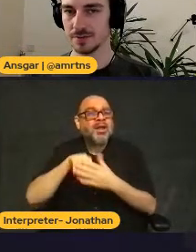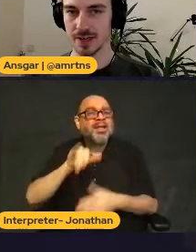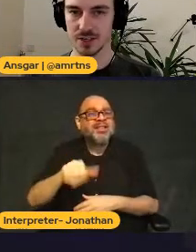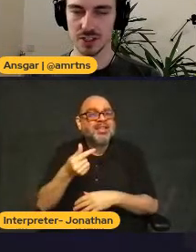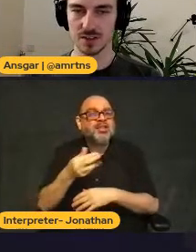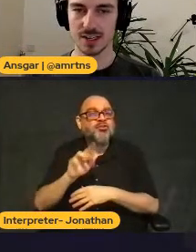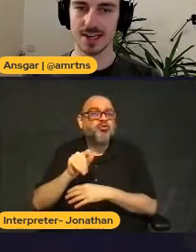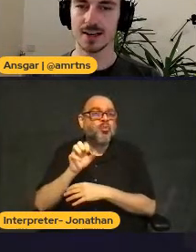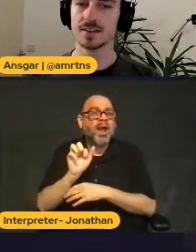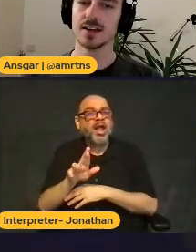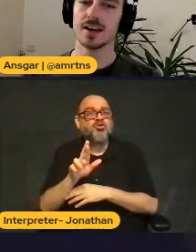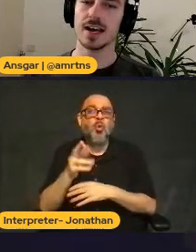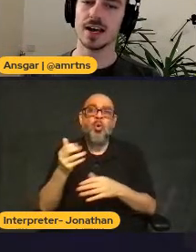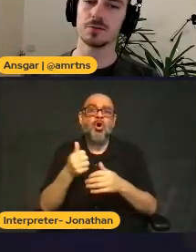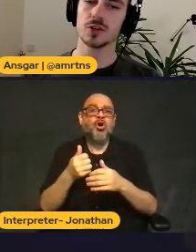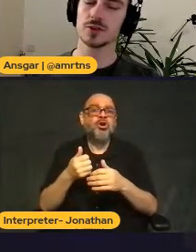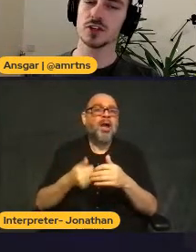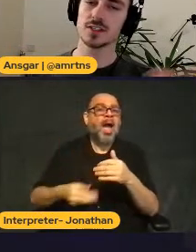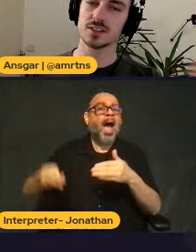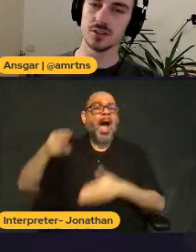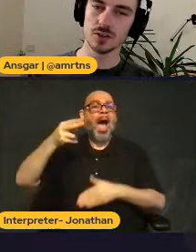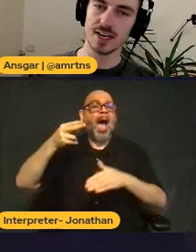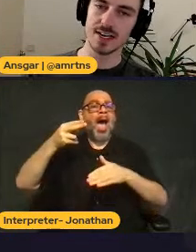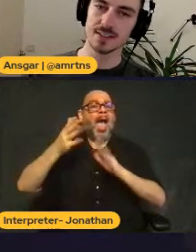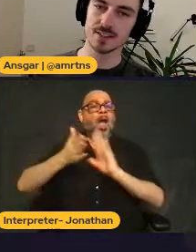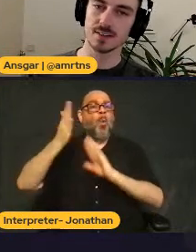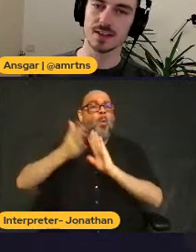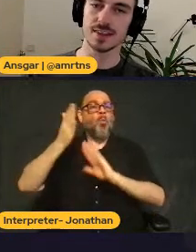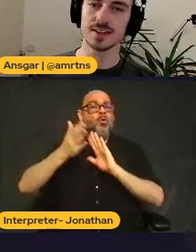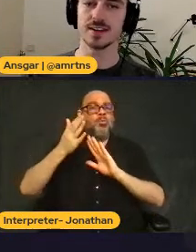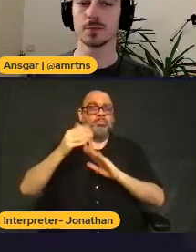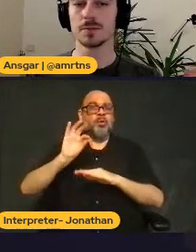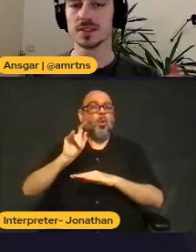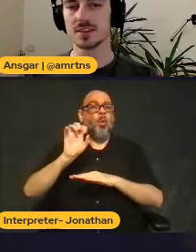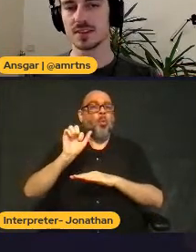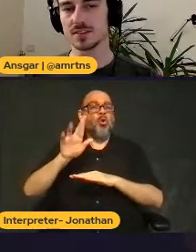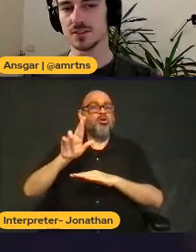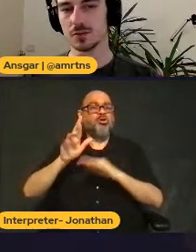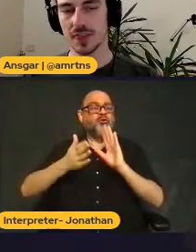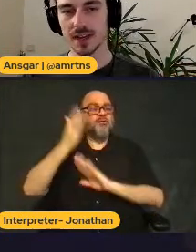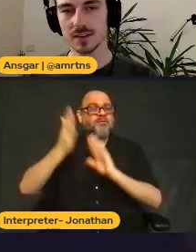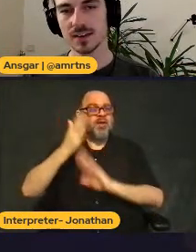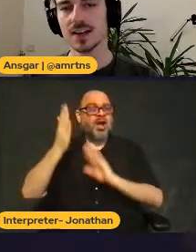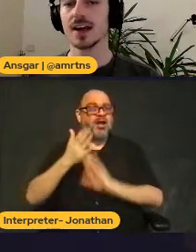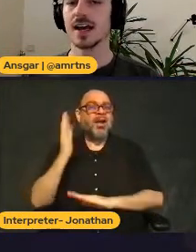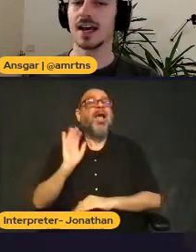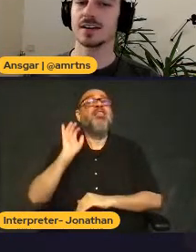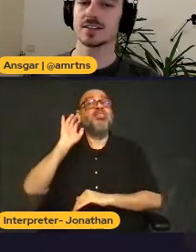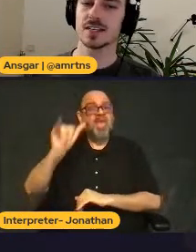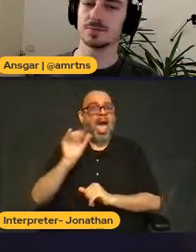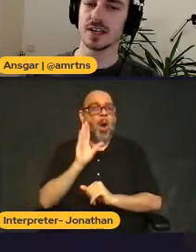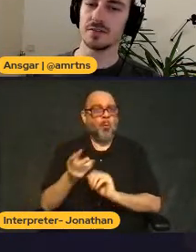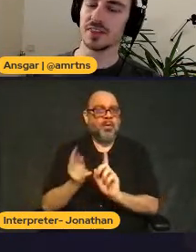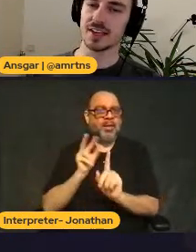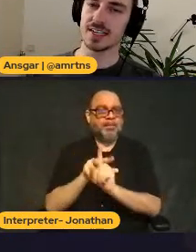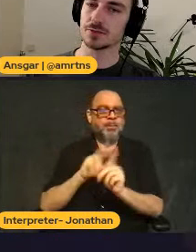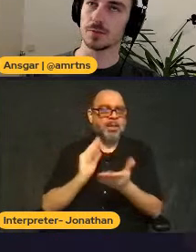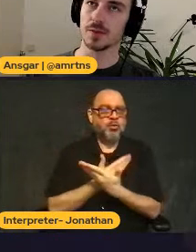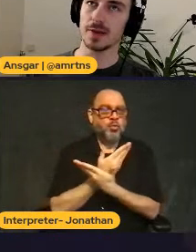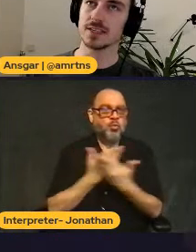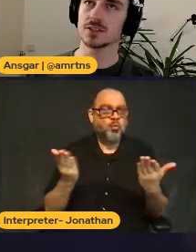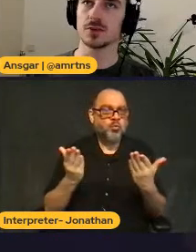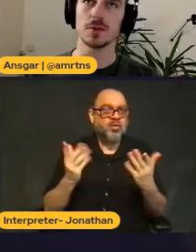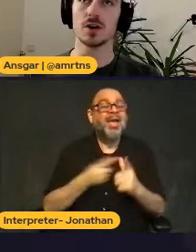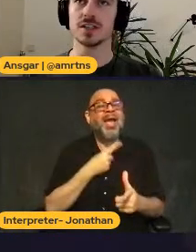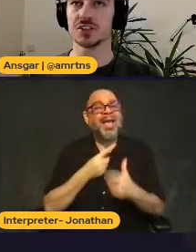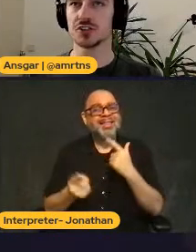high order function which returns a new class that implements this new thing and keeps everything else from